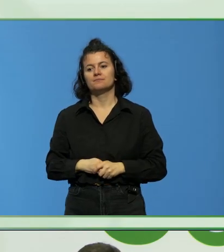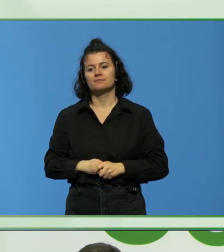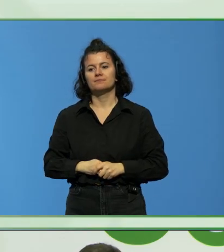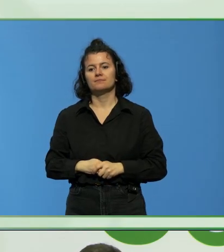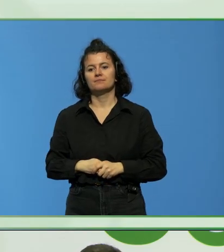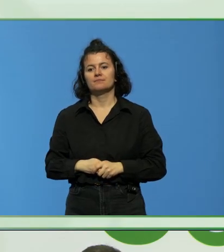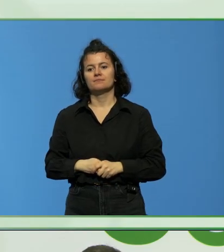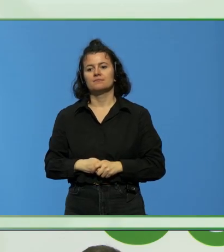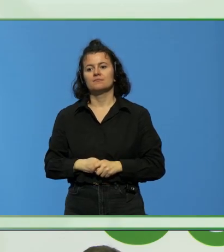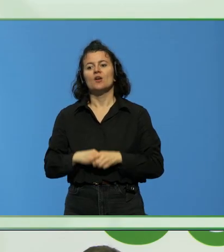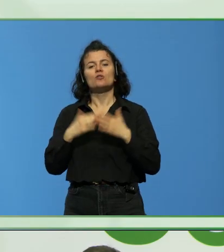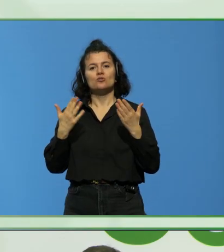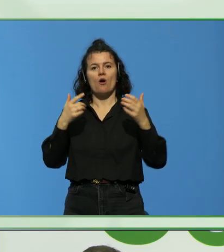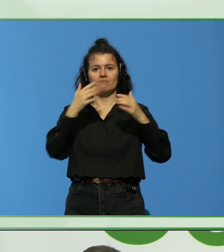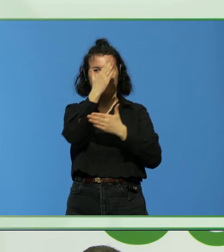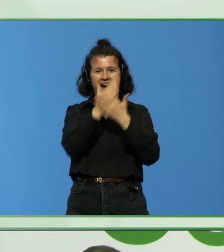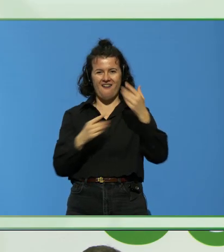viewings.